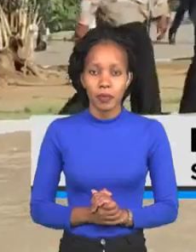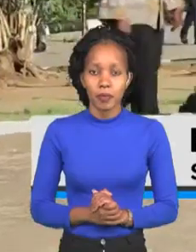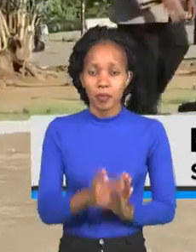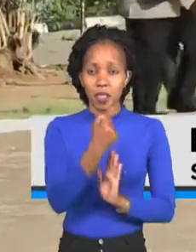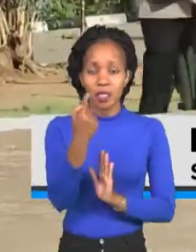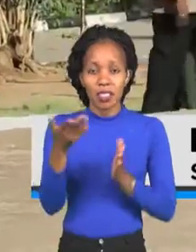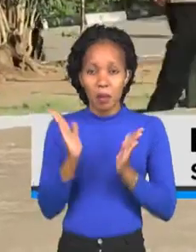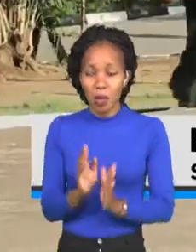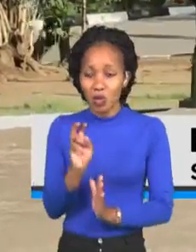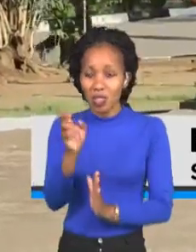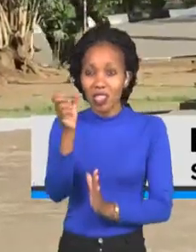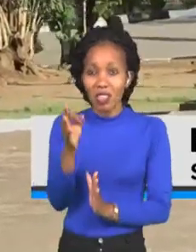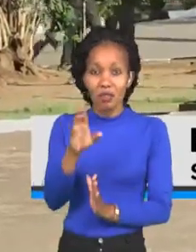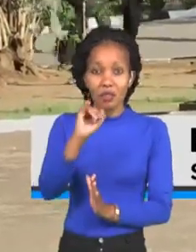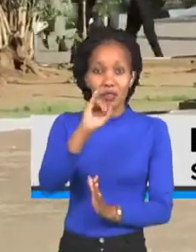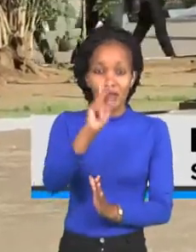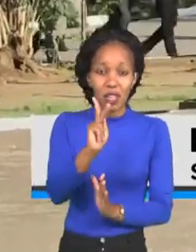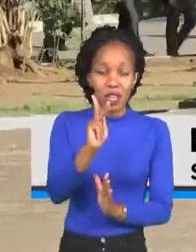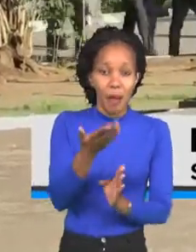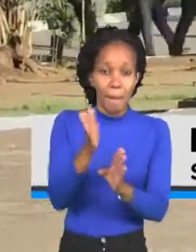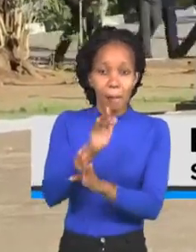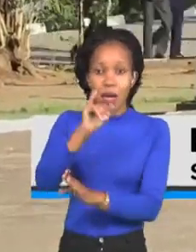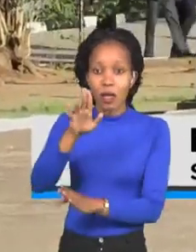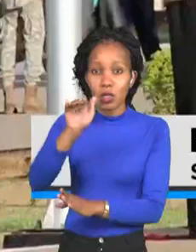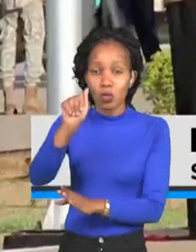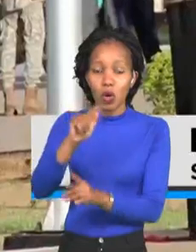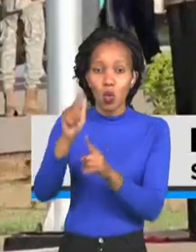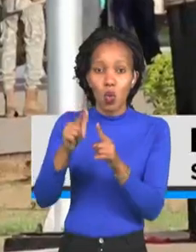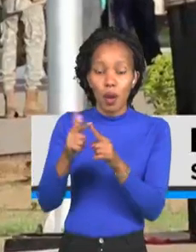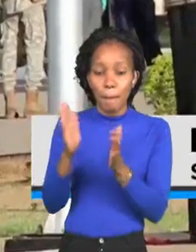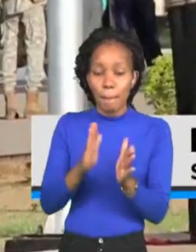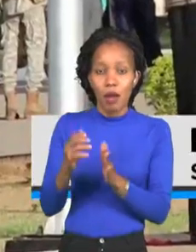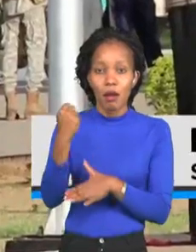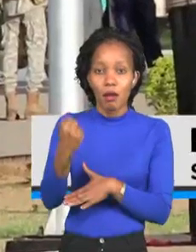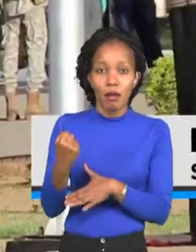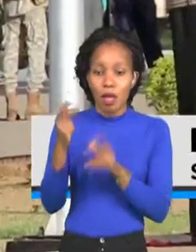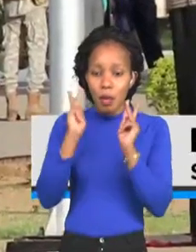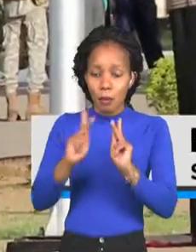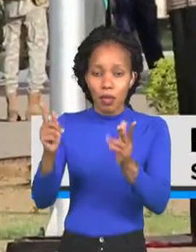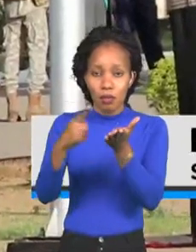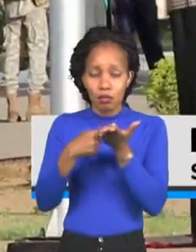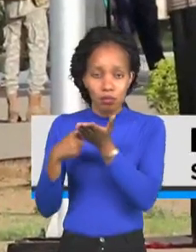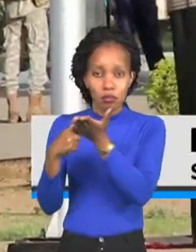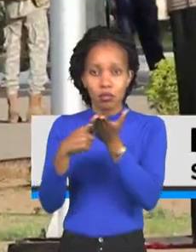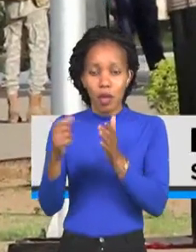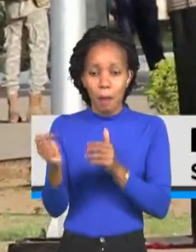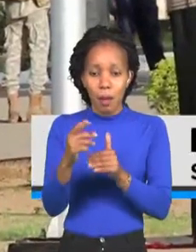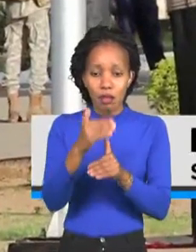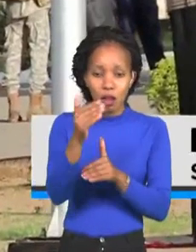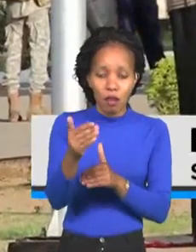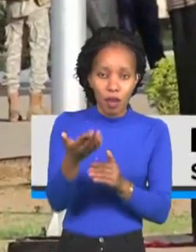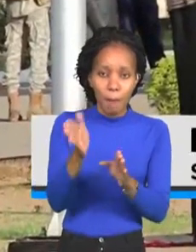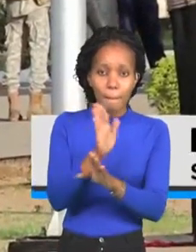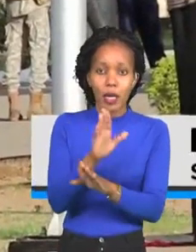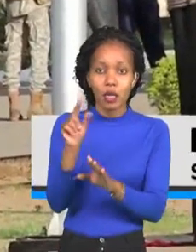Everyone's waiting to see if Riek Machar returns to Juba as planned in May. A prior peace deal collapsed just months after his return